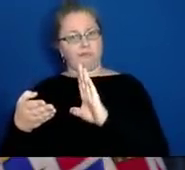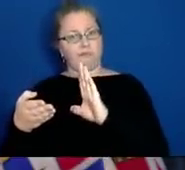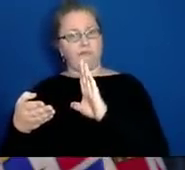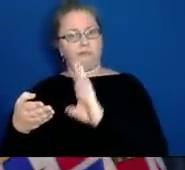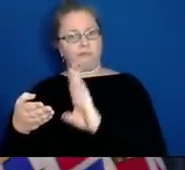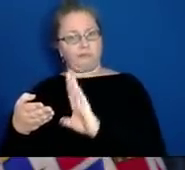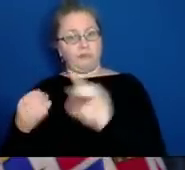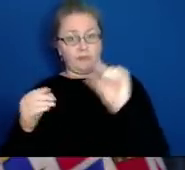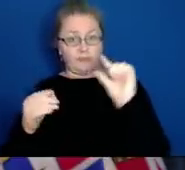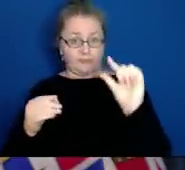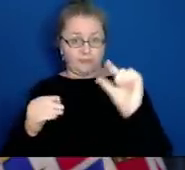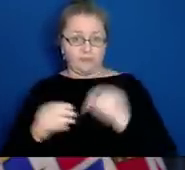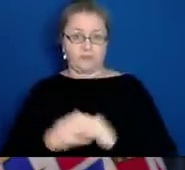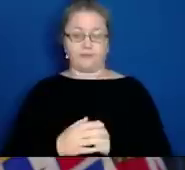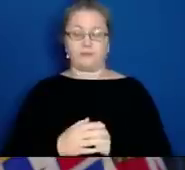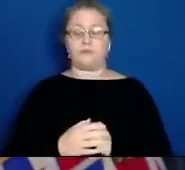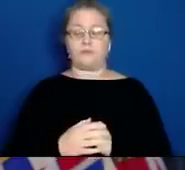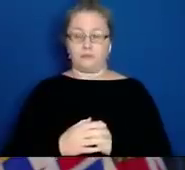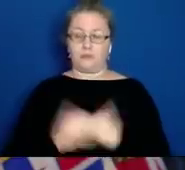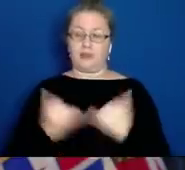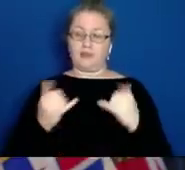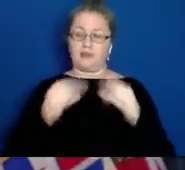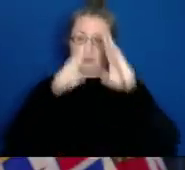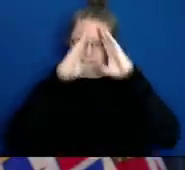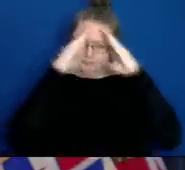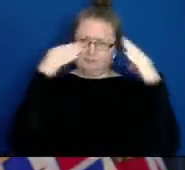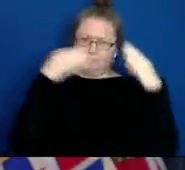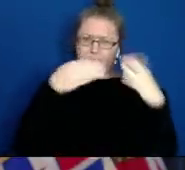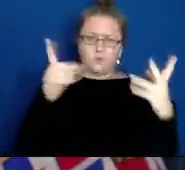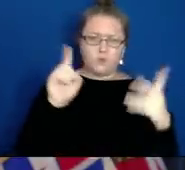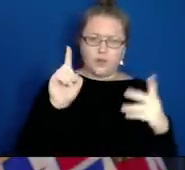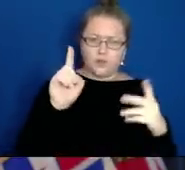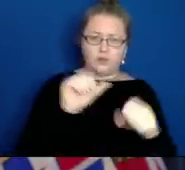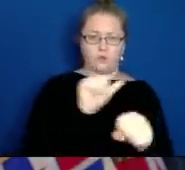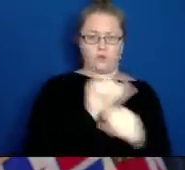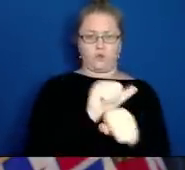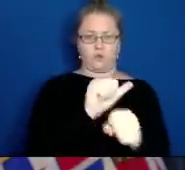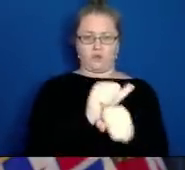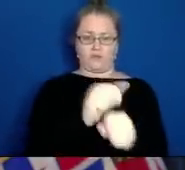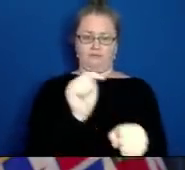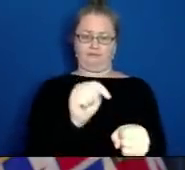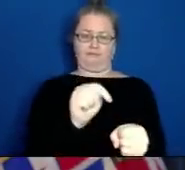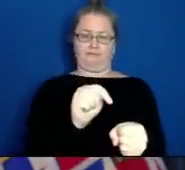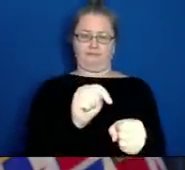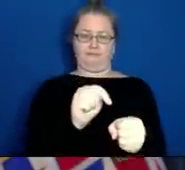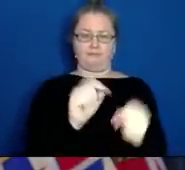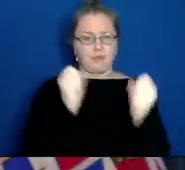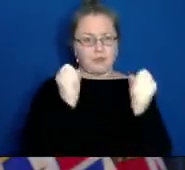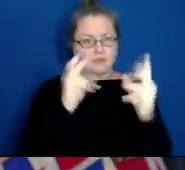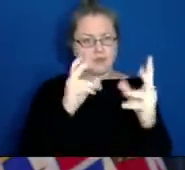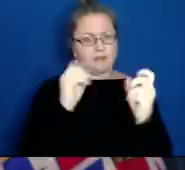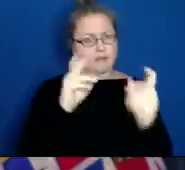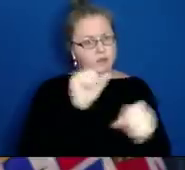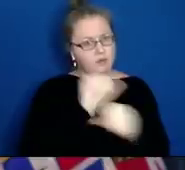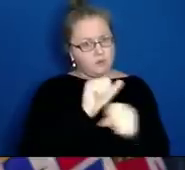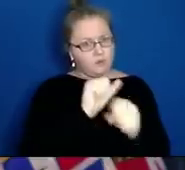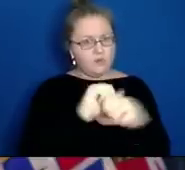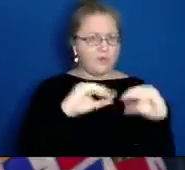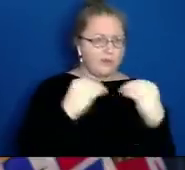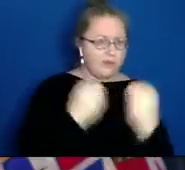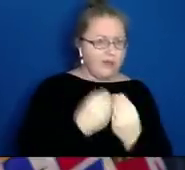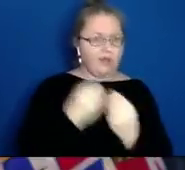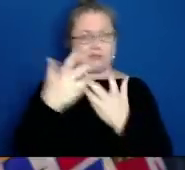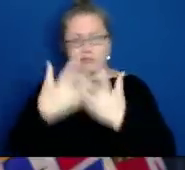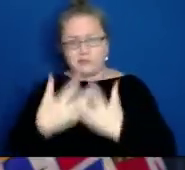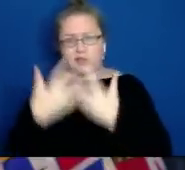need to focus on some of the workplace settings where we're seeing increases, and long-term care where we're seeing increases. So it